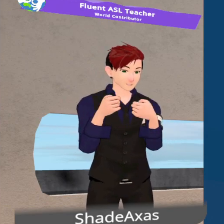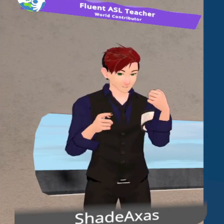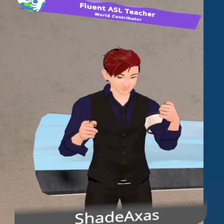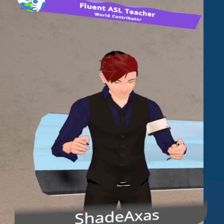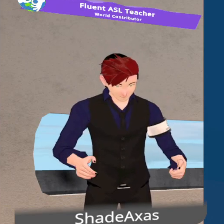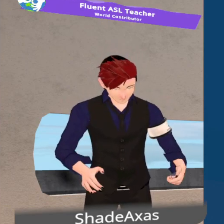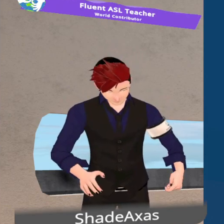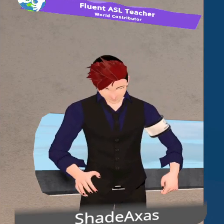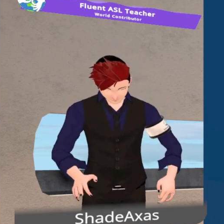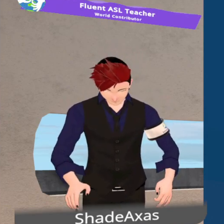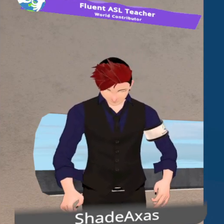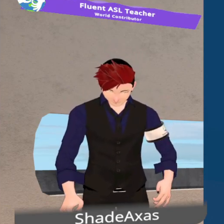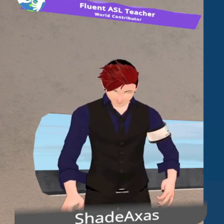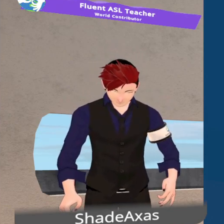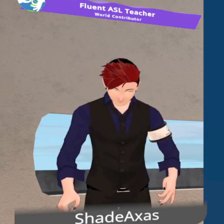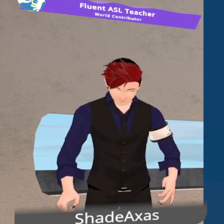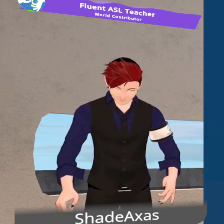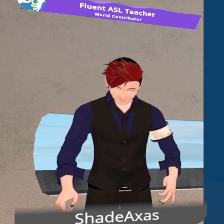long run for everybody.